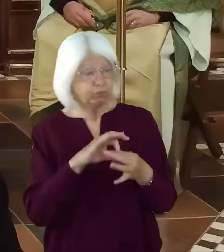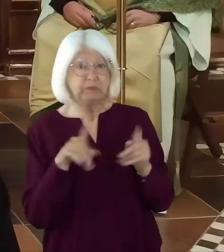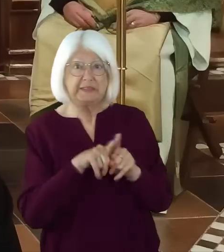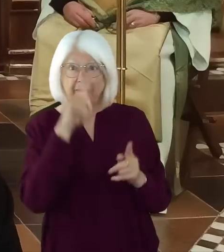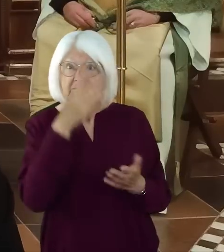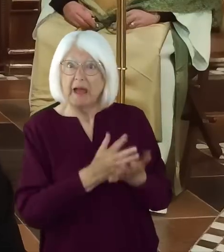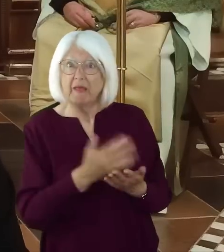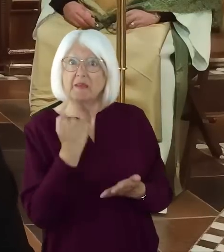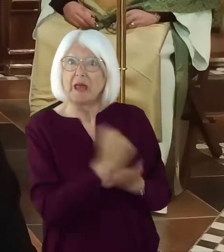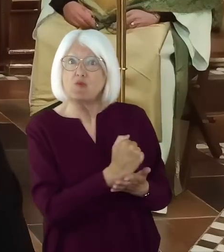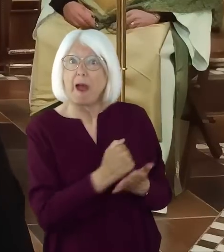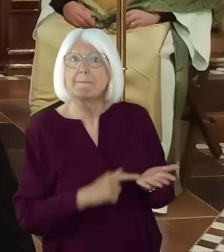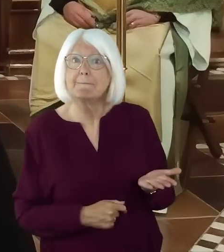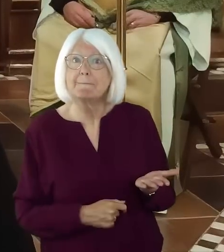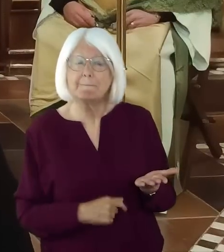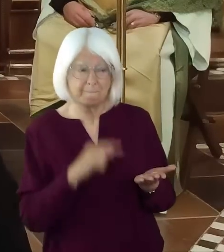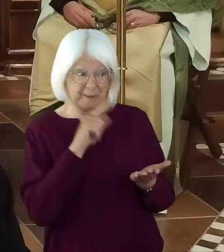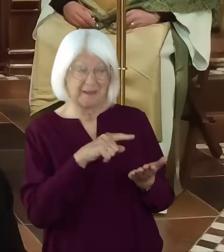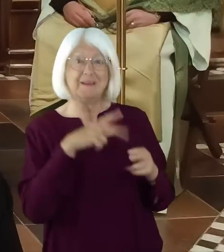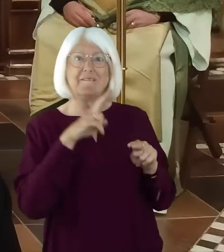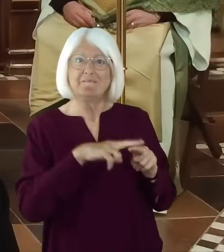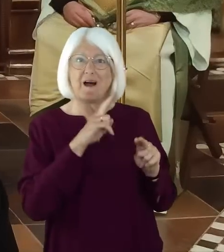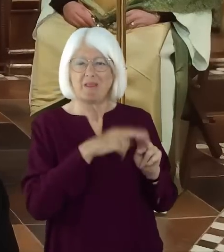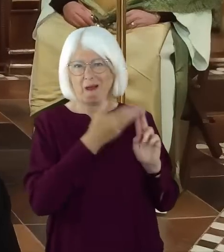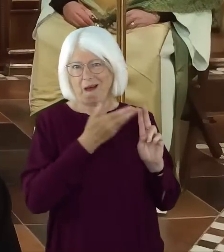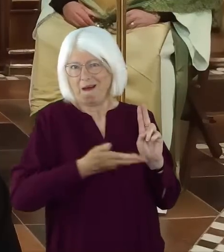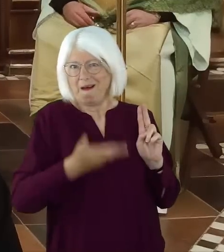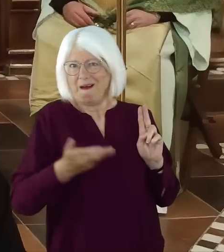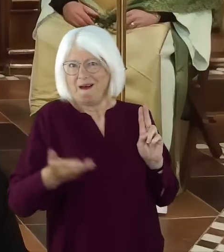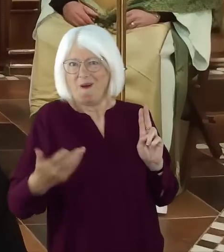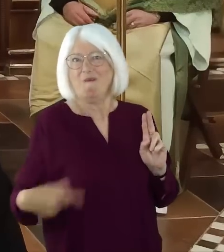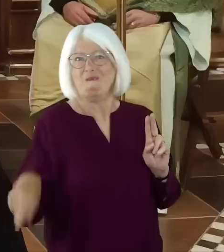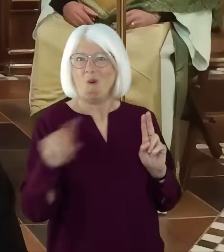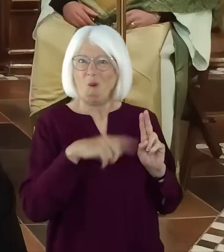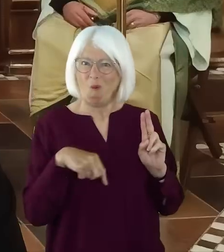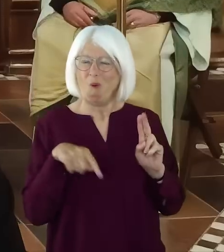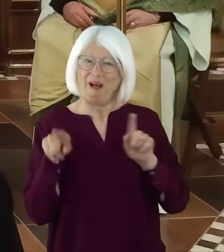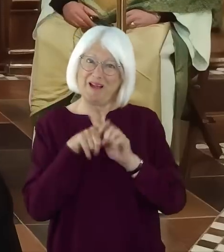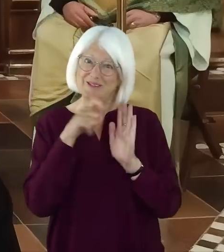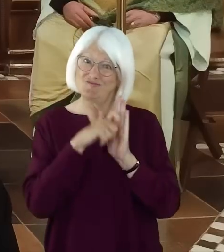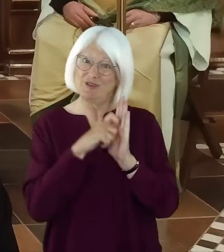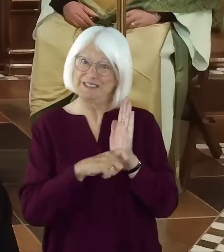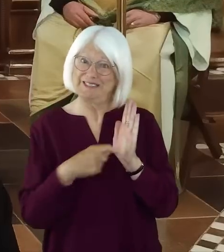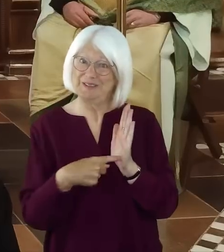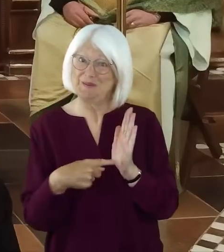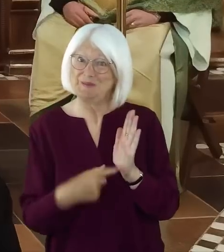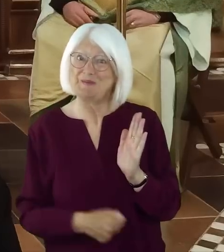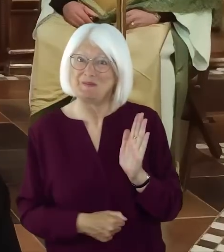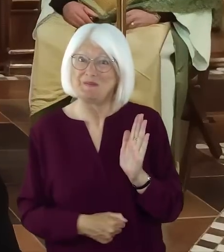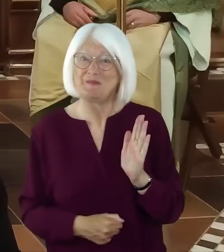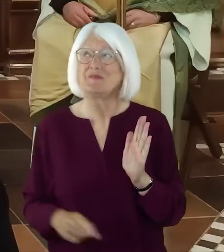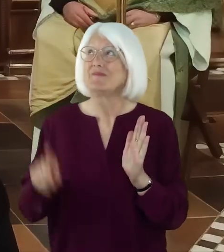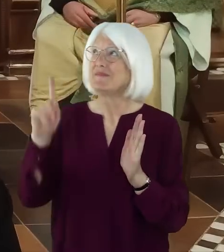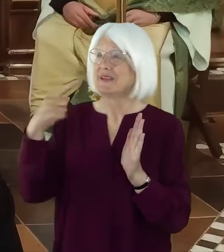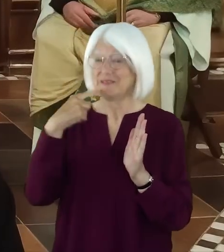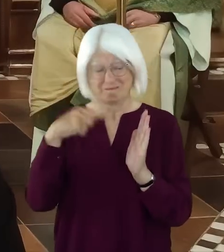Abraham. For he is the father of all of us, as it is written, I